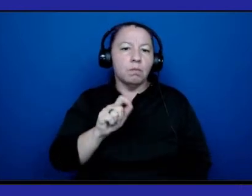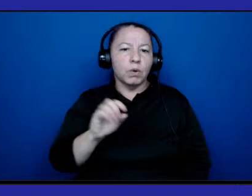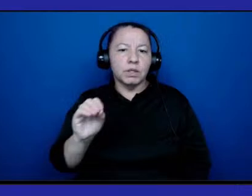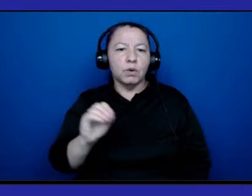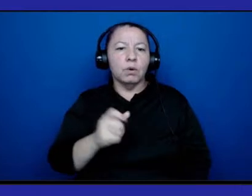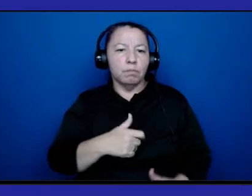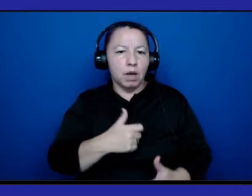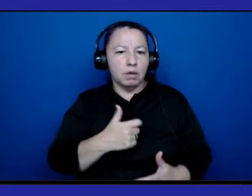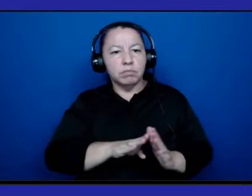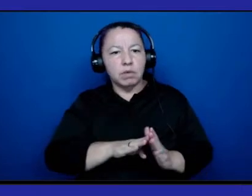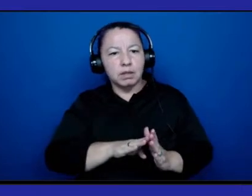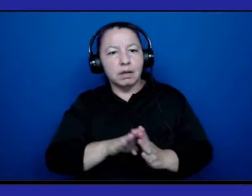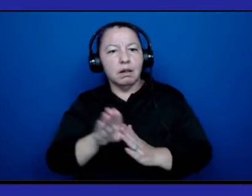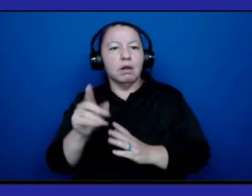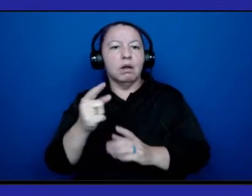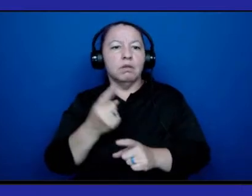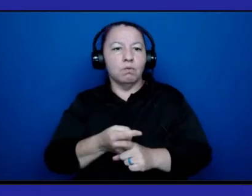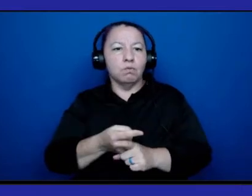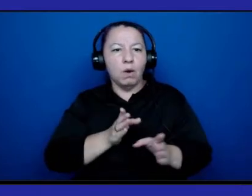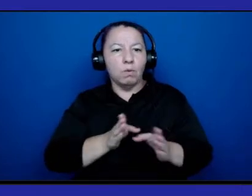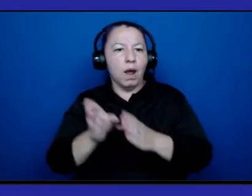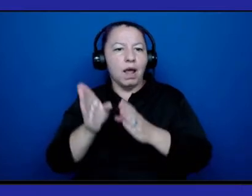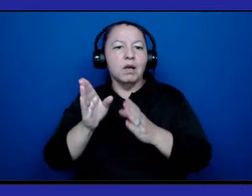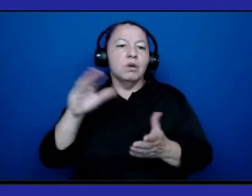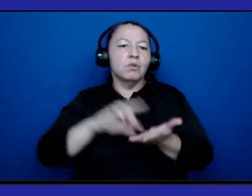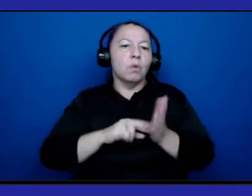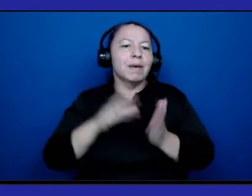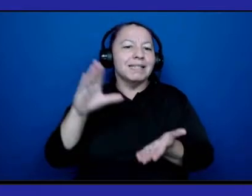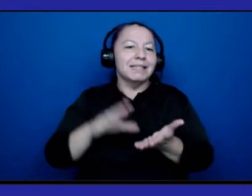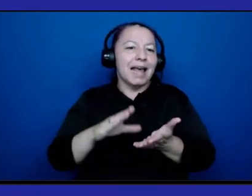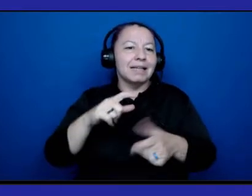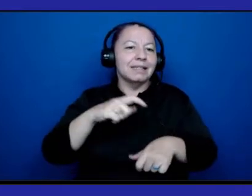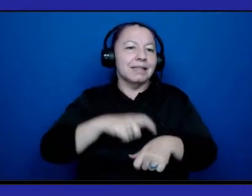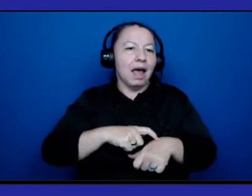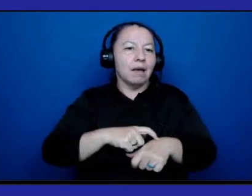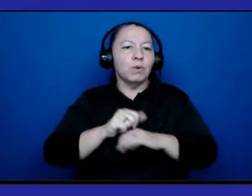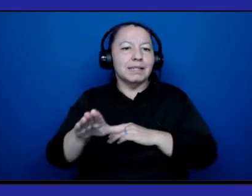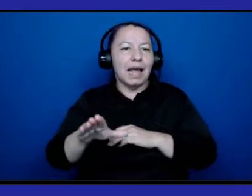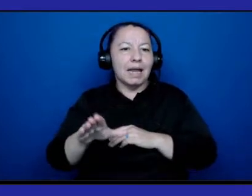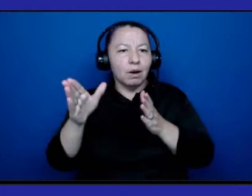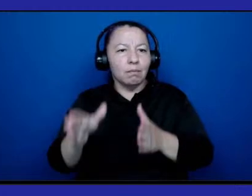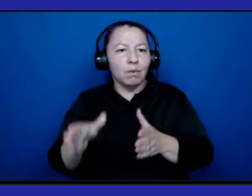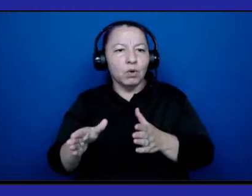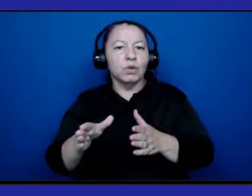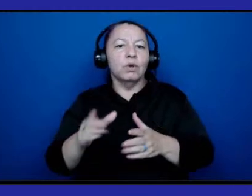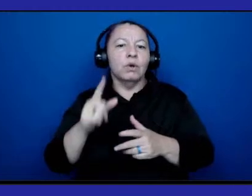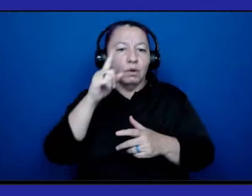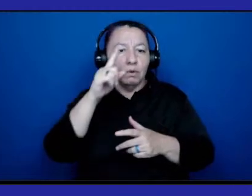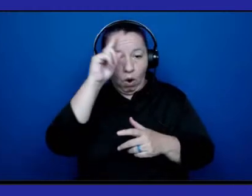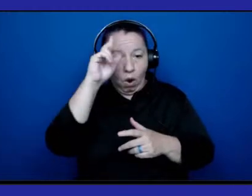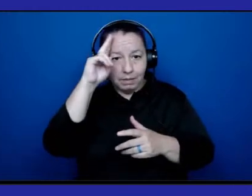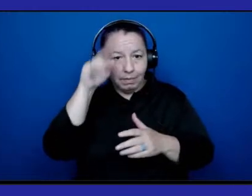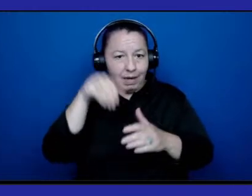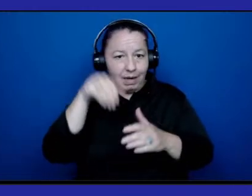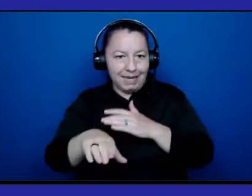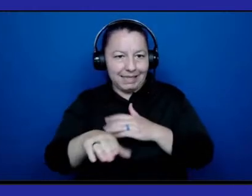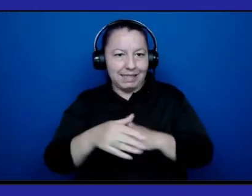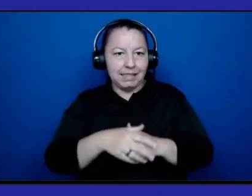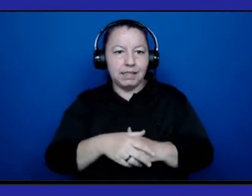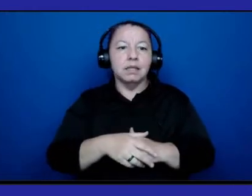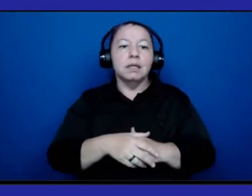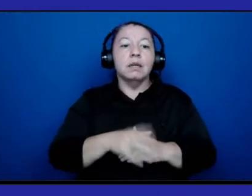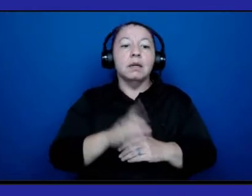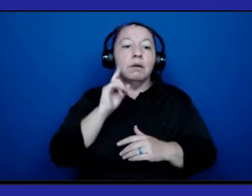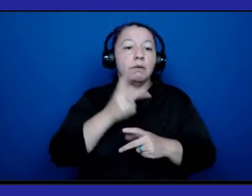there's less times that we're sending residents to a hospital to be admitted. On the care experience, we